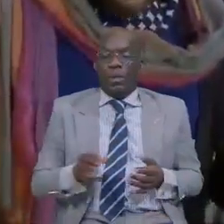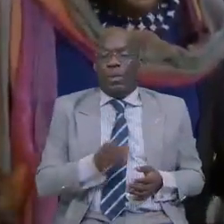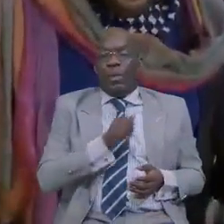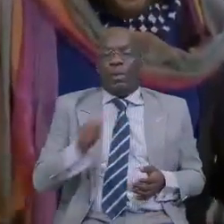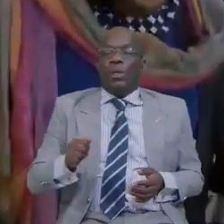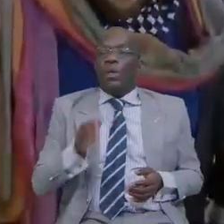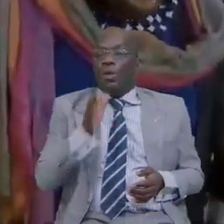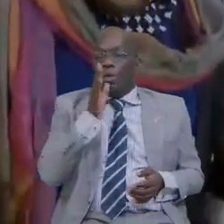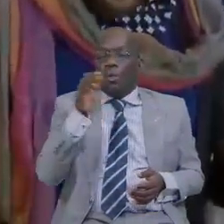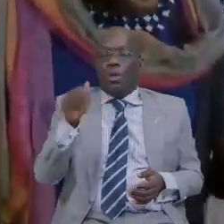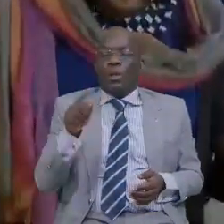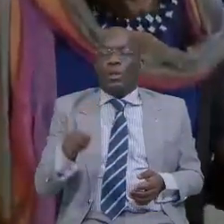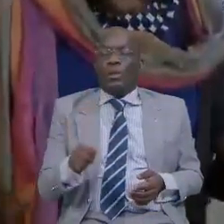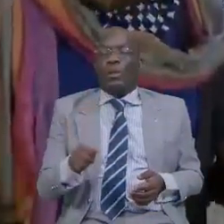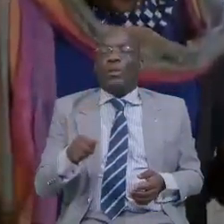yes, ambassador.